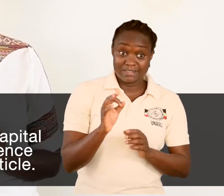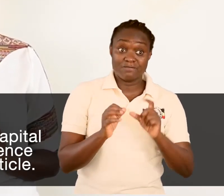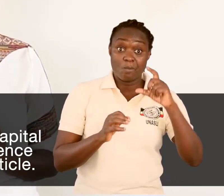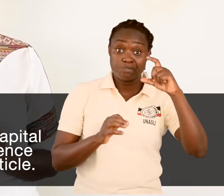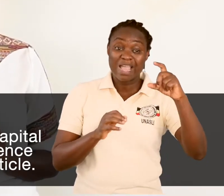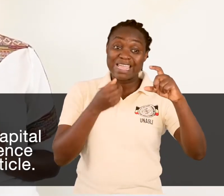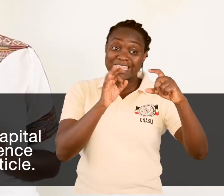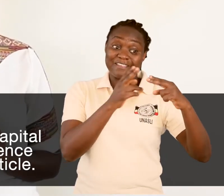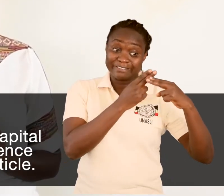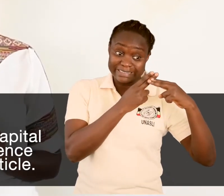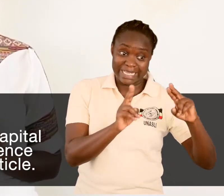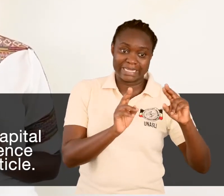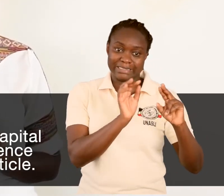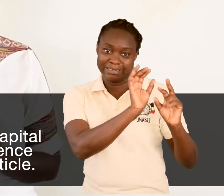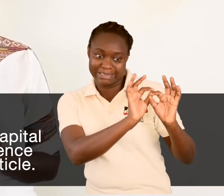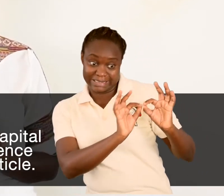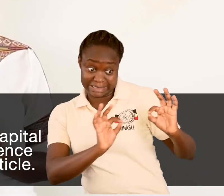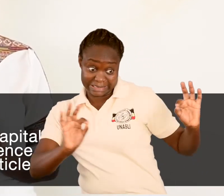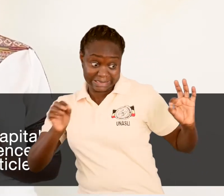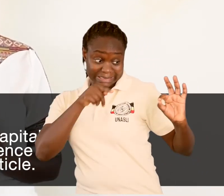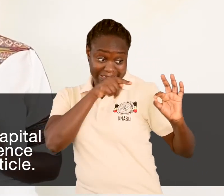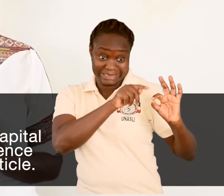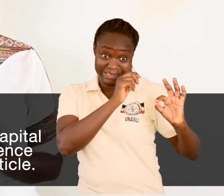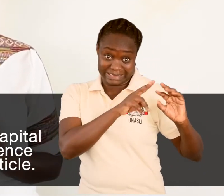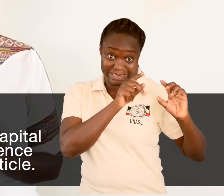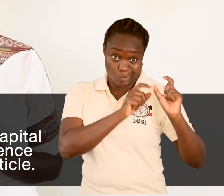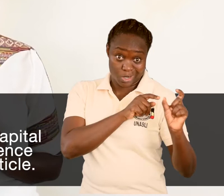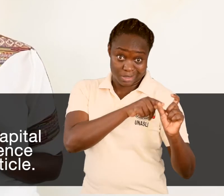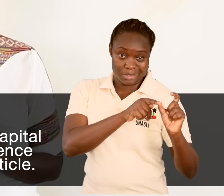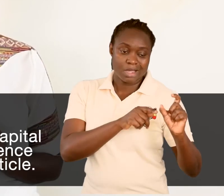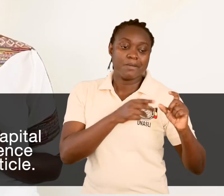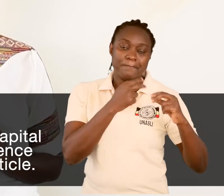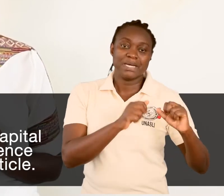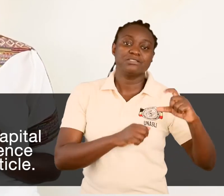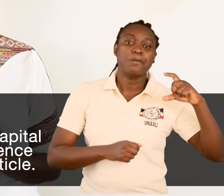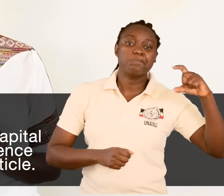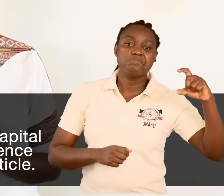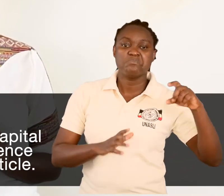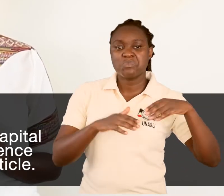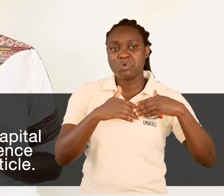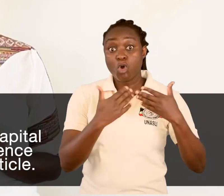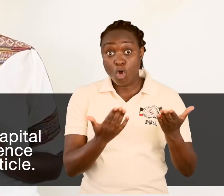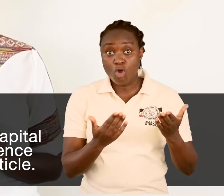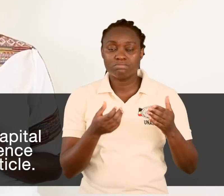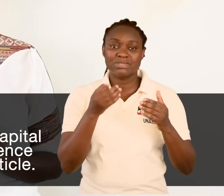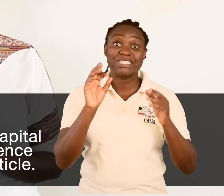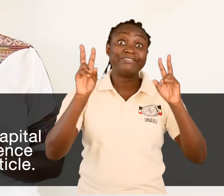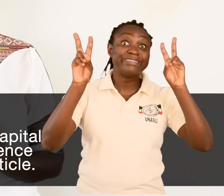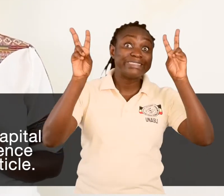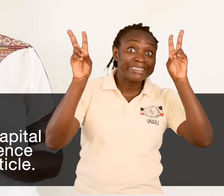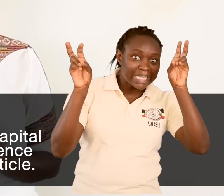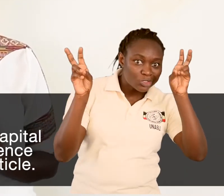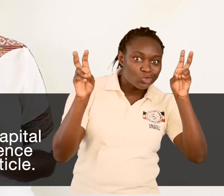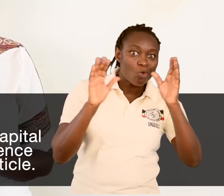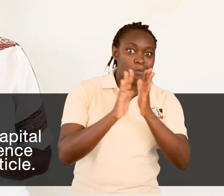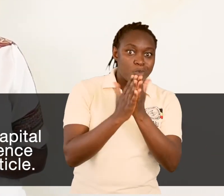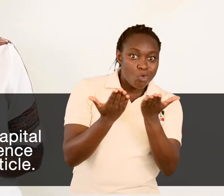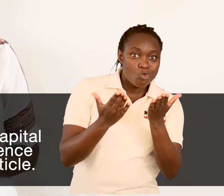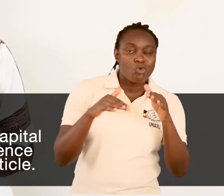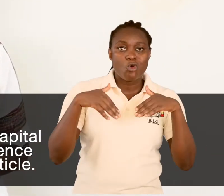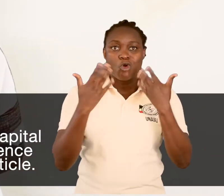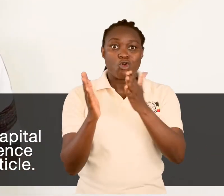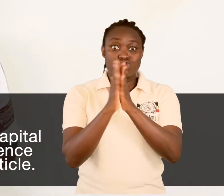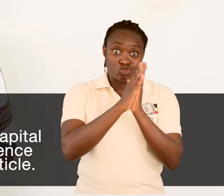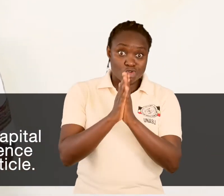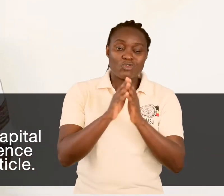to begin a sentence or when it appears as a title of a book, a story,